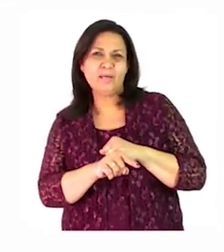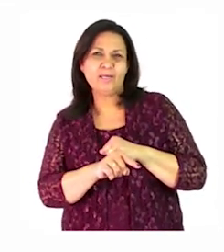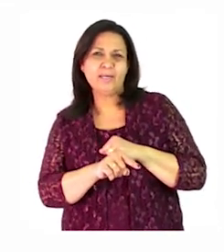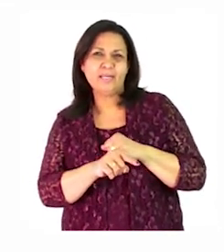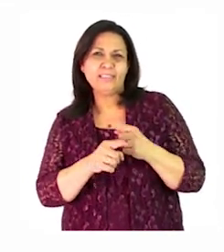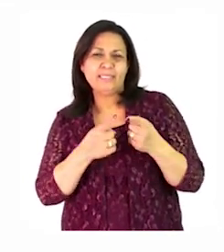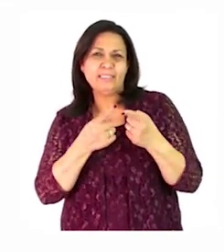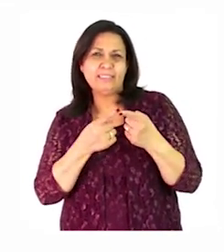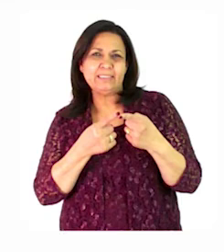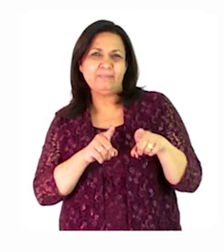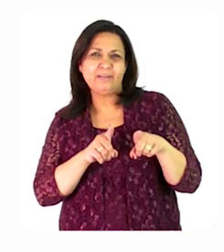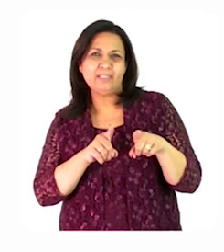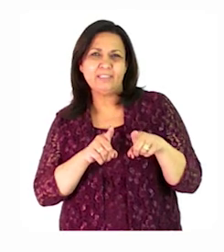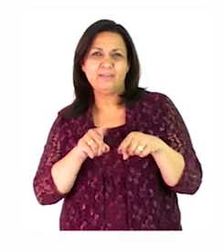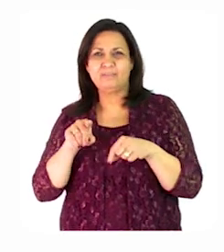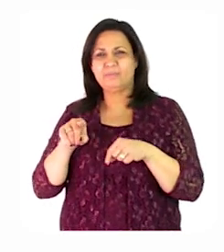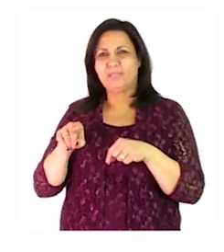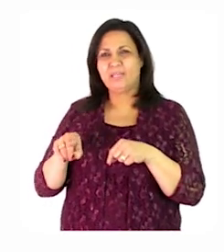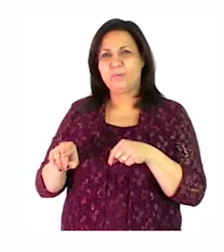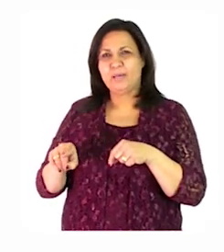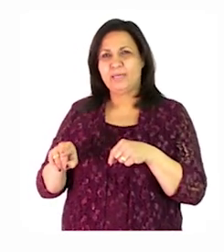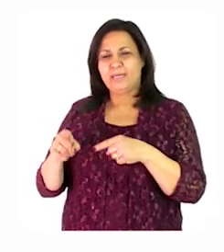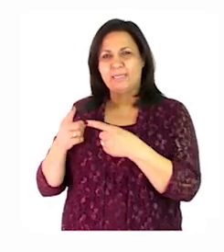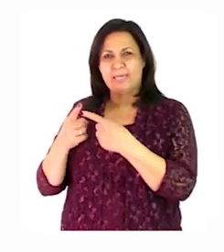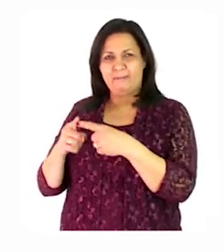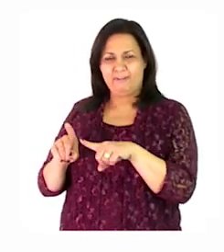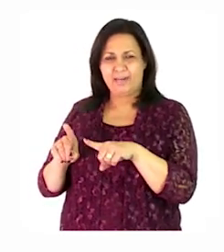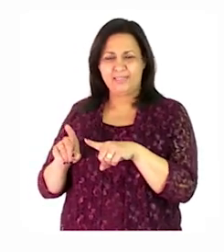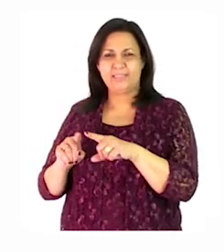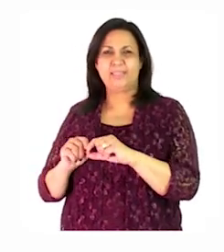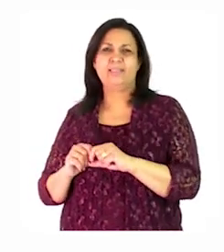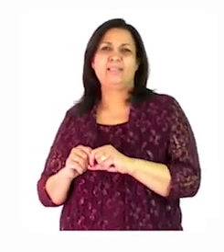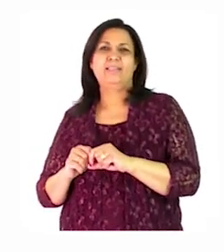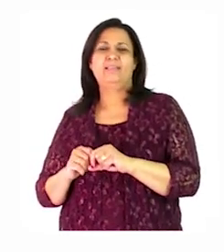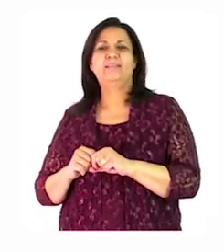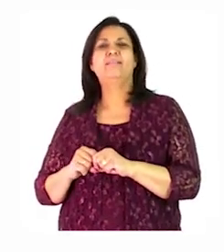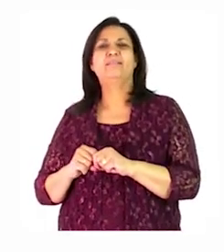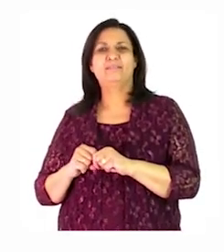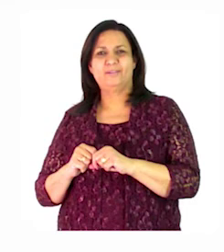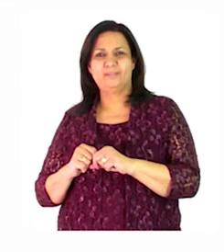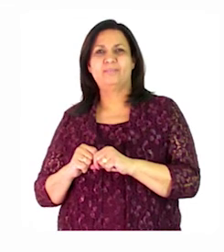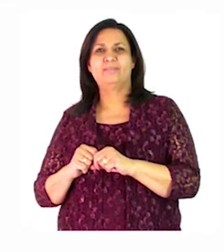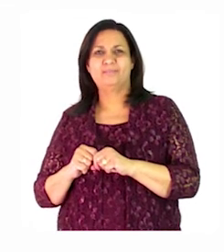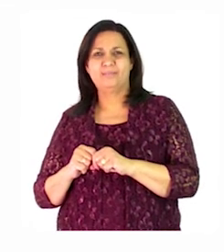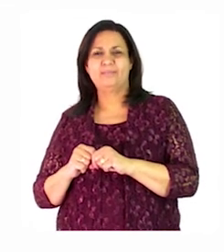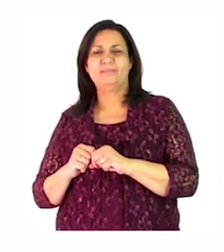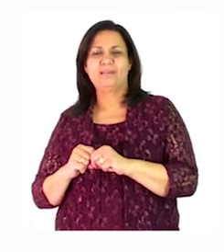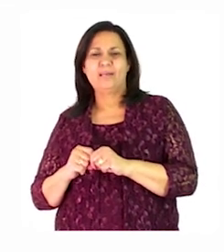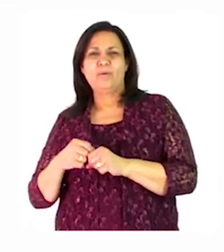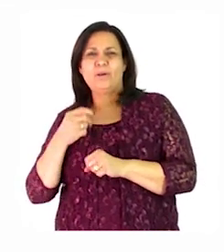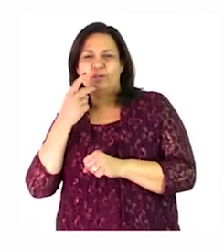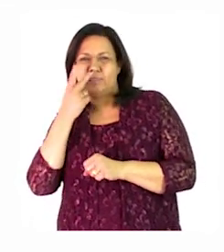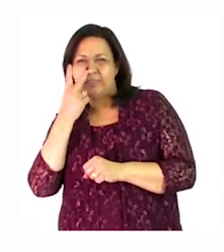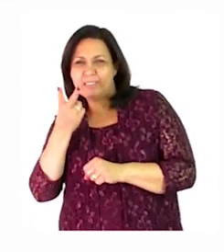something missing or something different about the 2. Once you have spotted